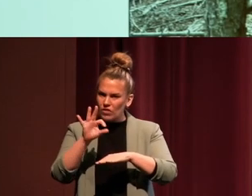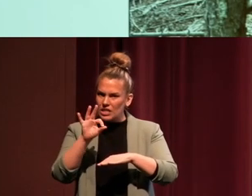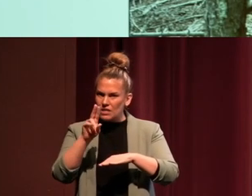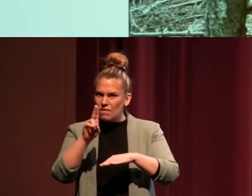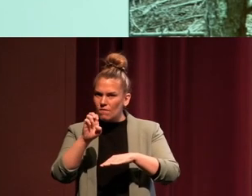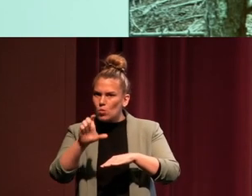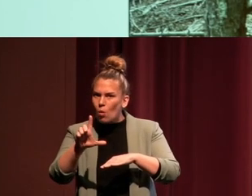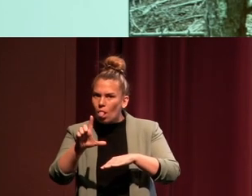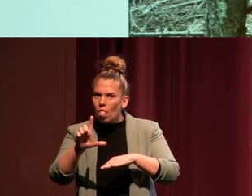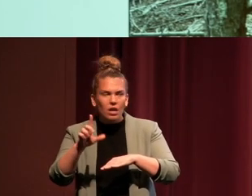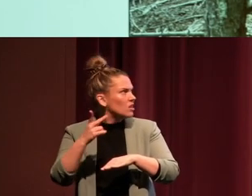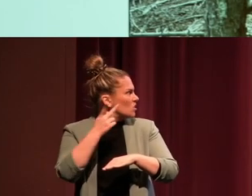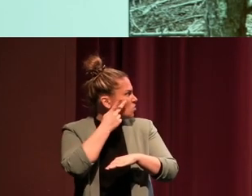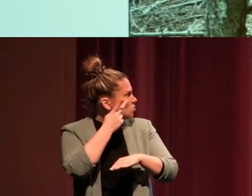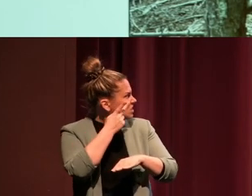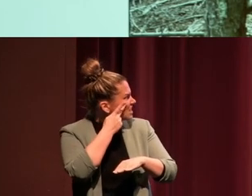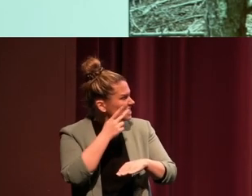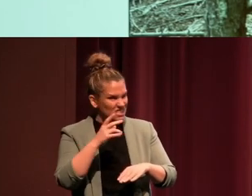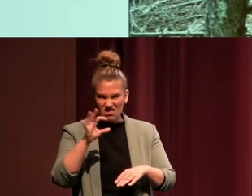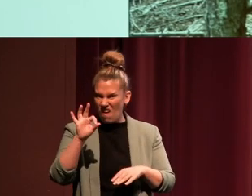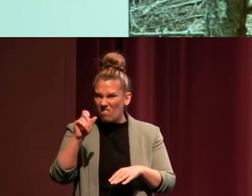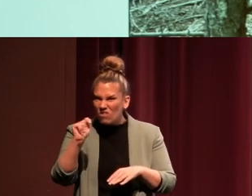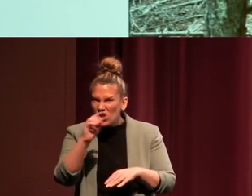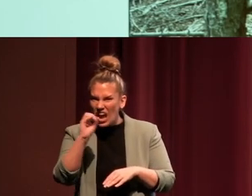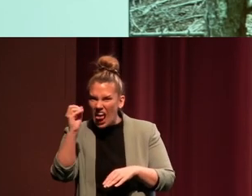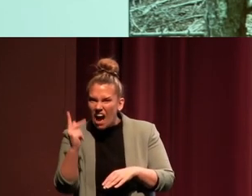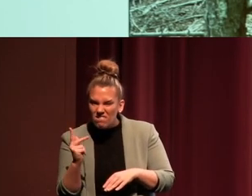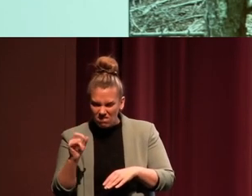half of duff and litter.